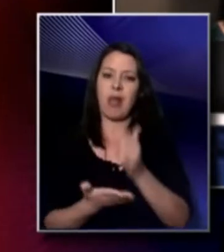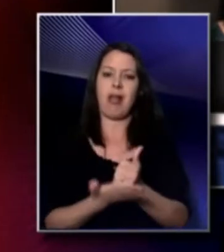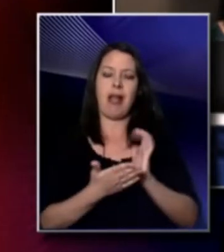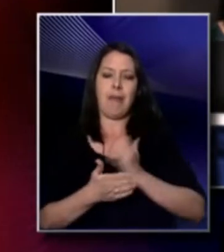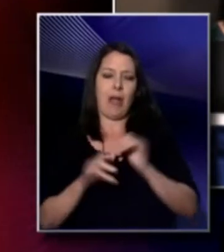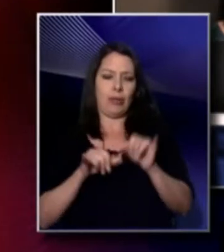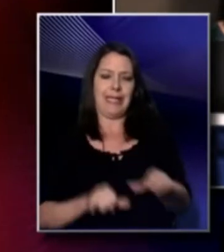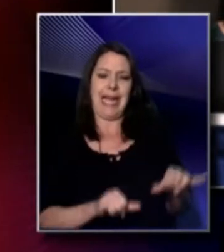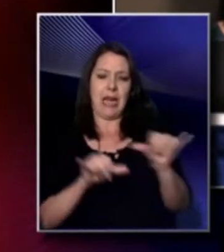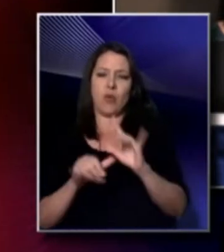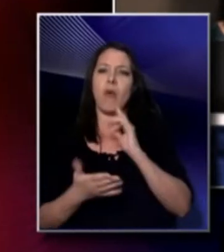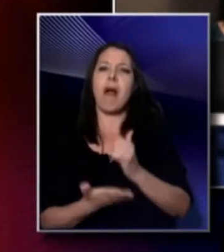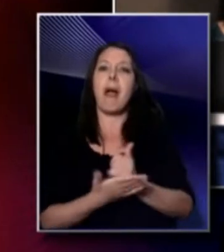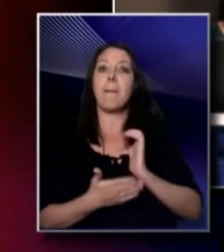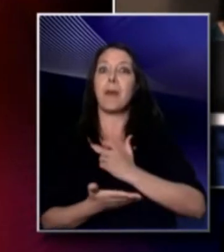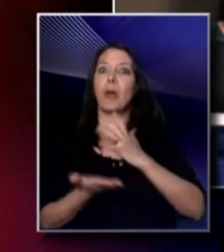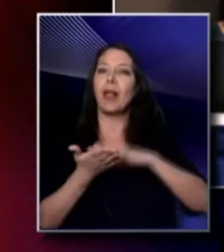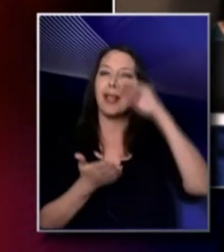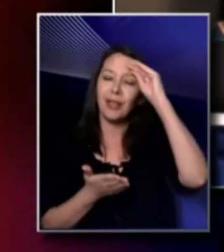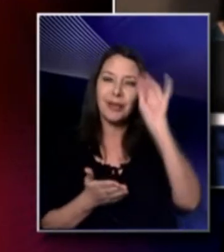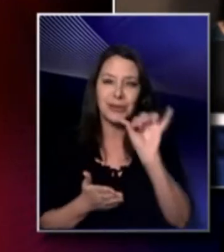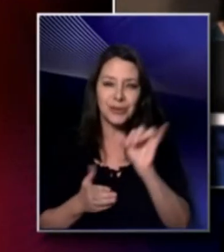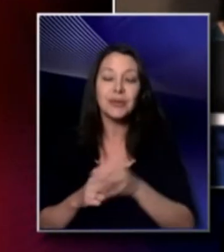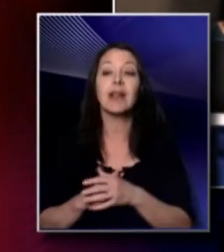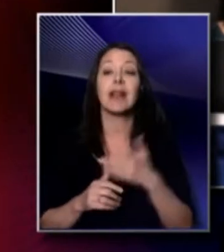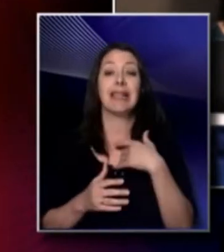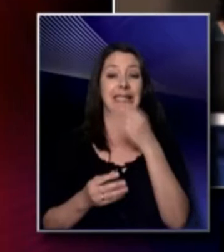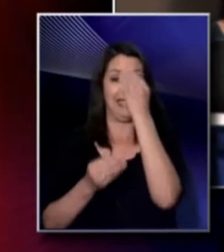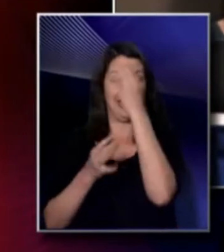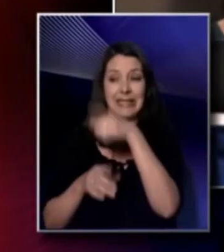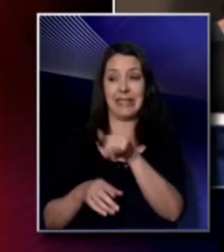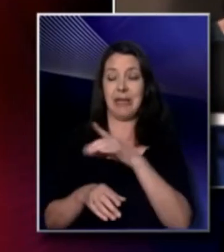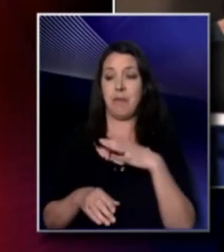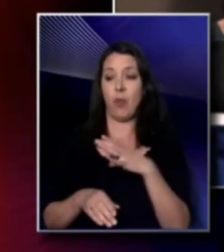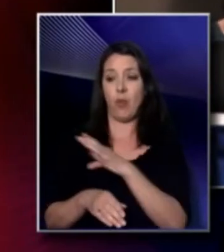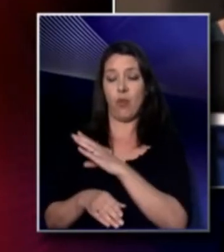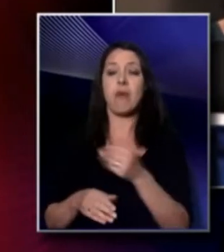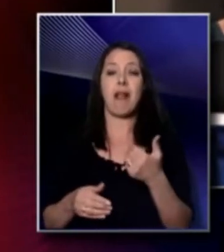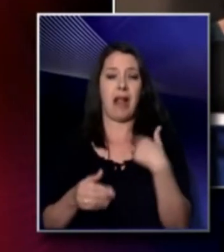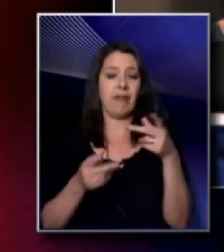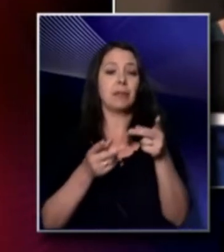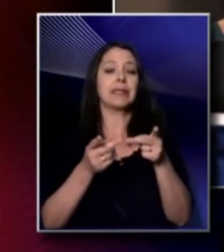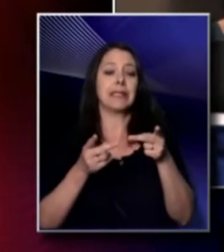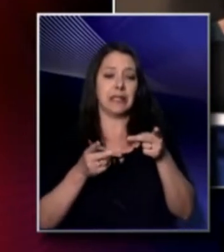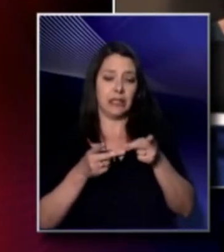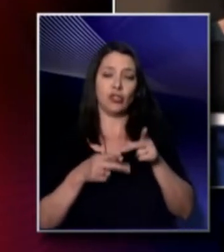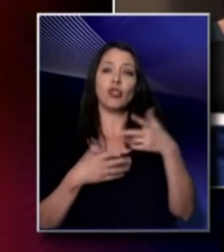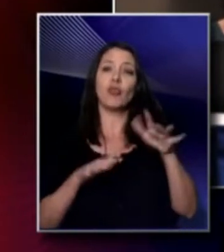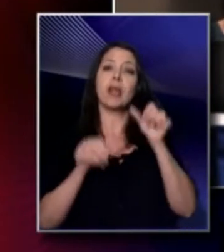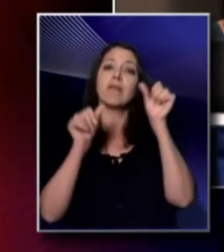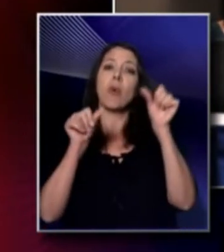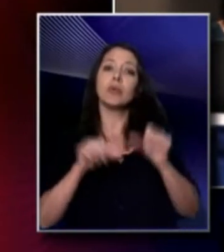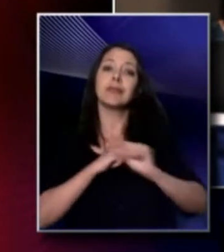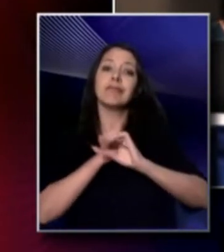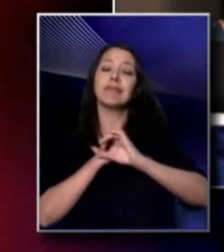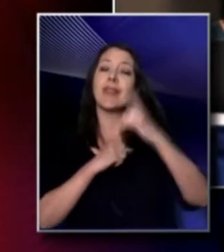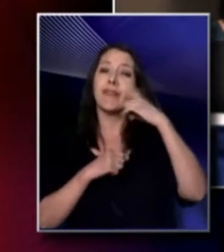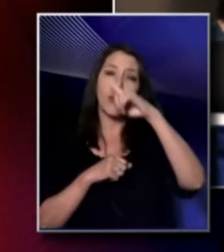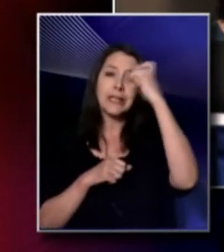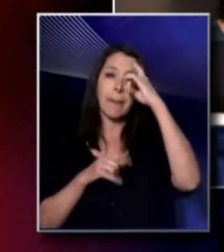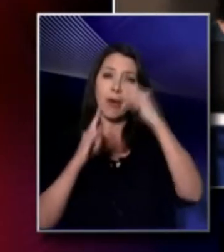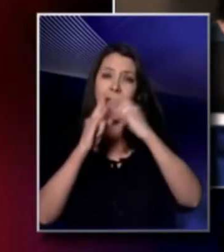and our learning. I'd also like to share with the board that positions have been posted for our summer transition camp. This is where